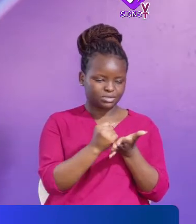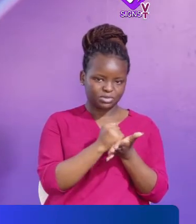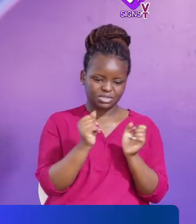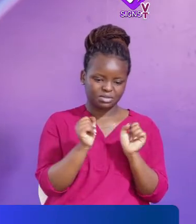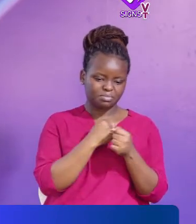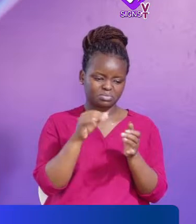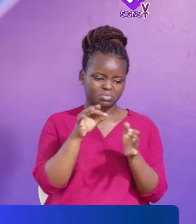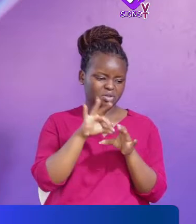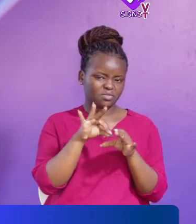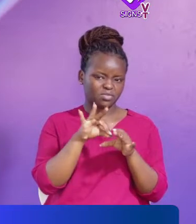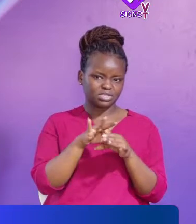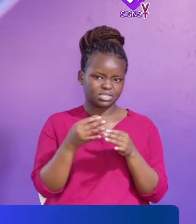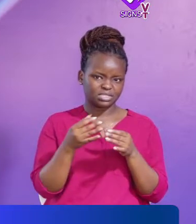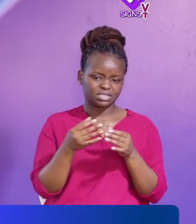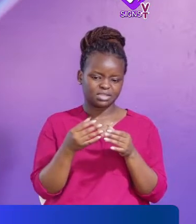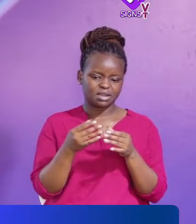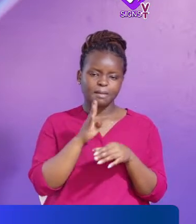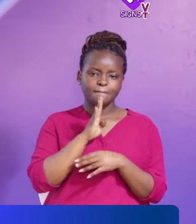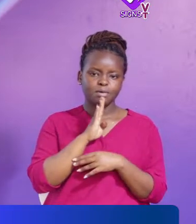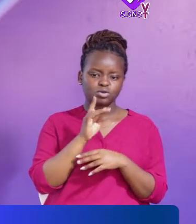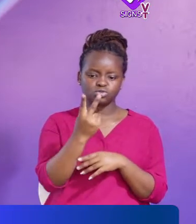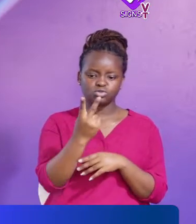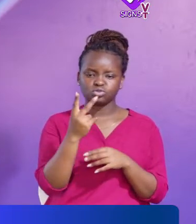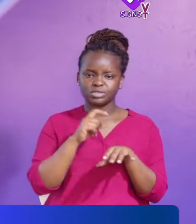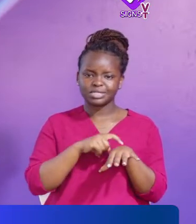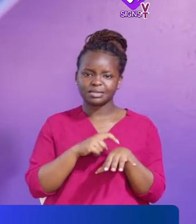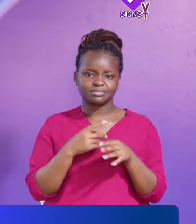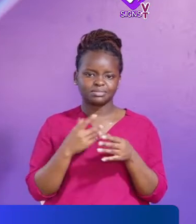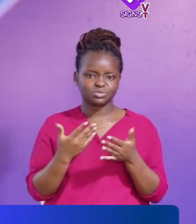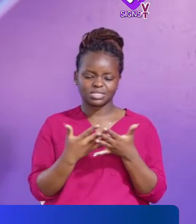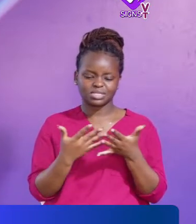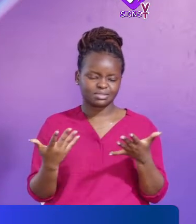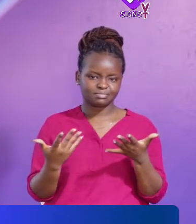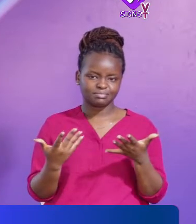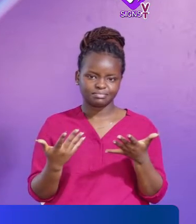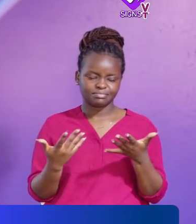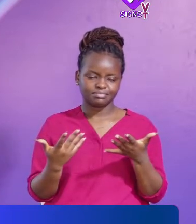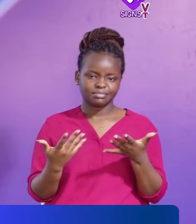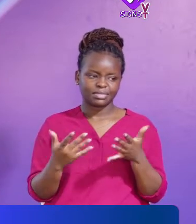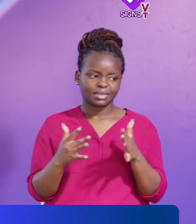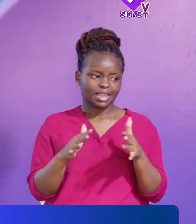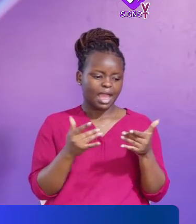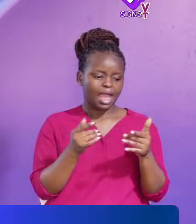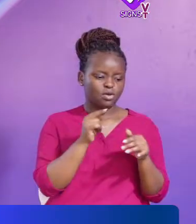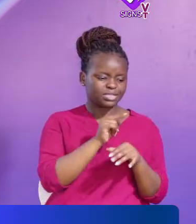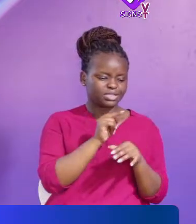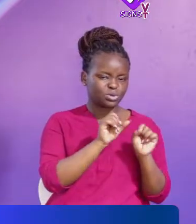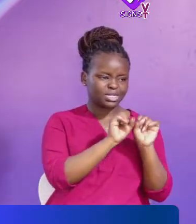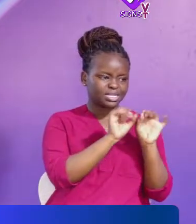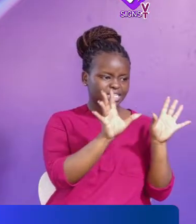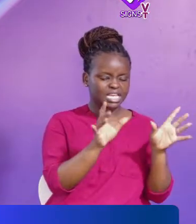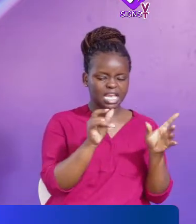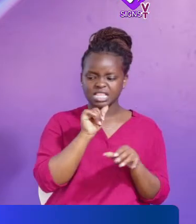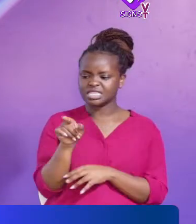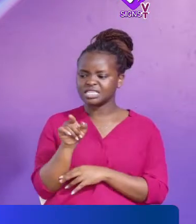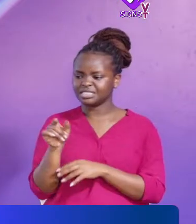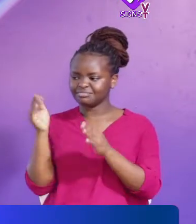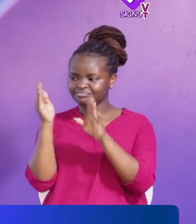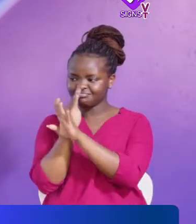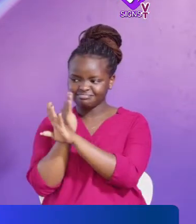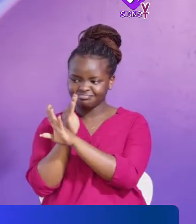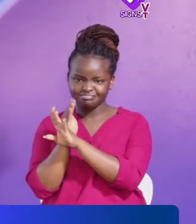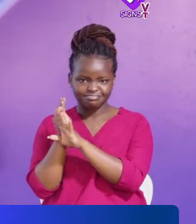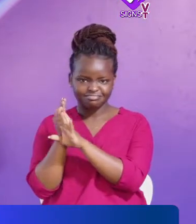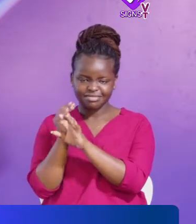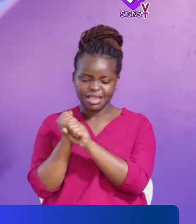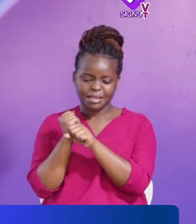with you can't borrow 2 times with the How comes this one is clear and this not clear? Which means it